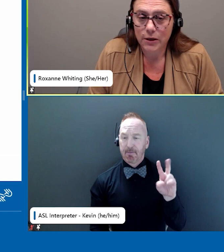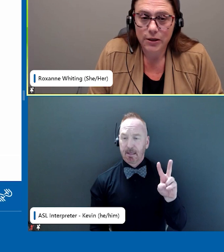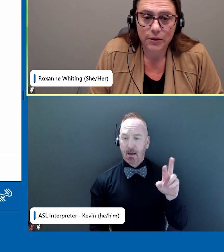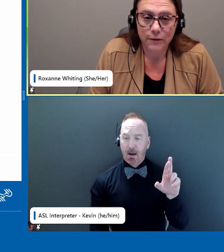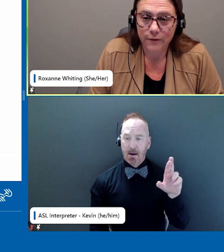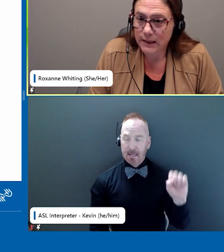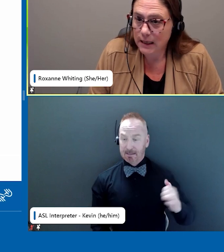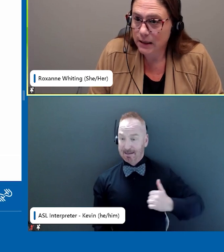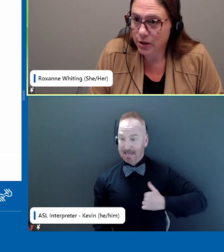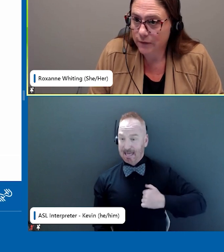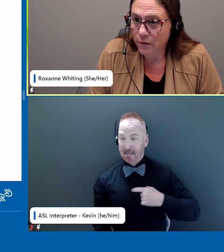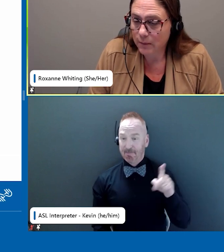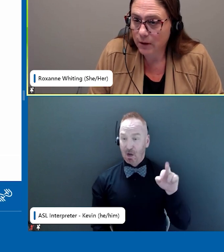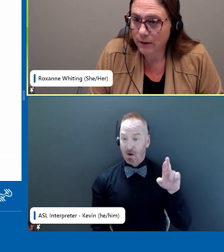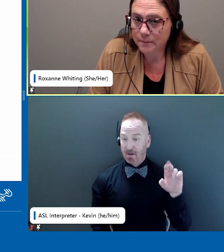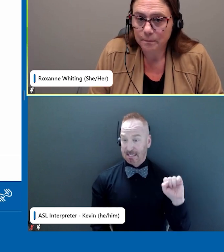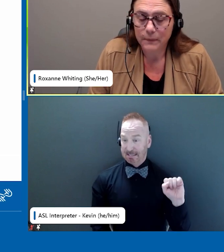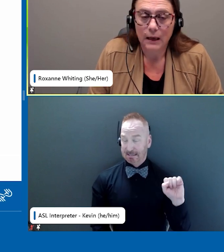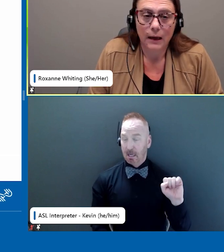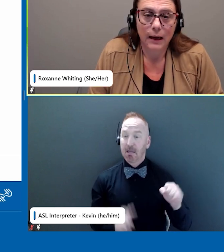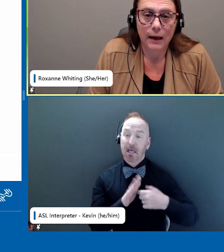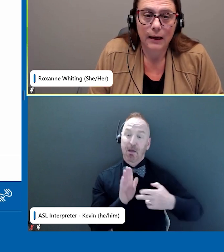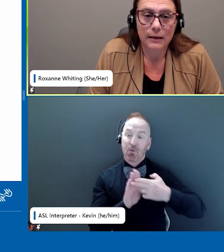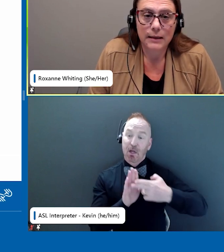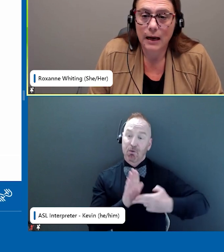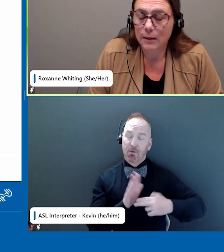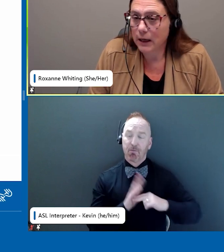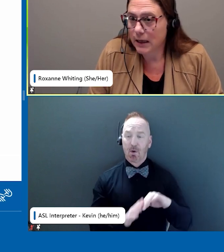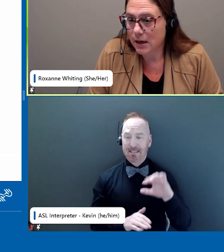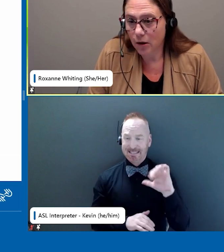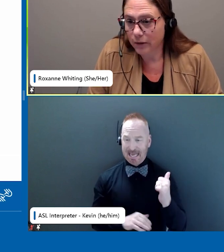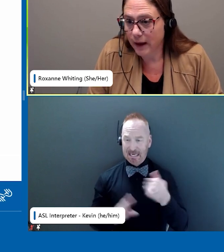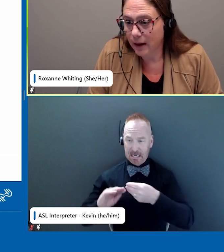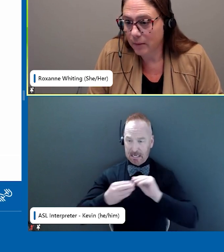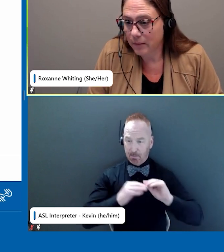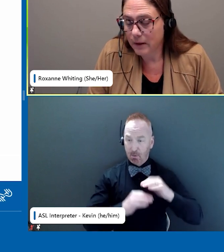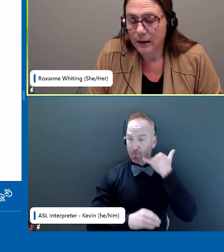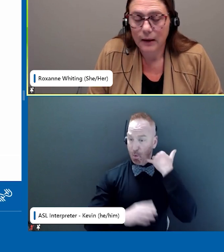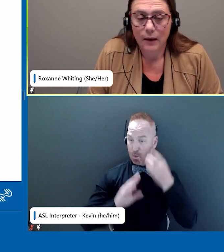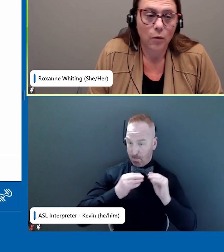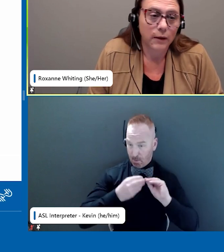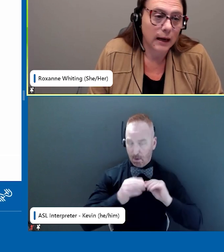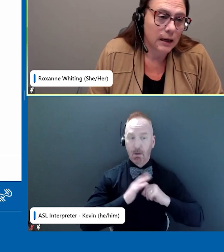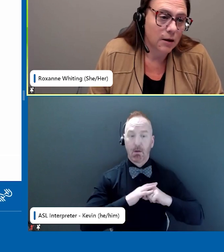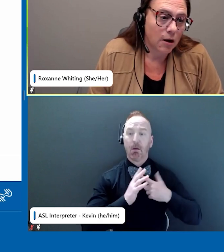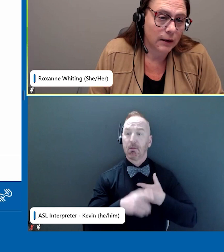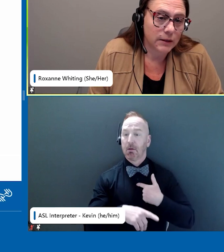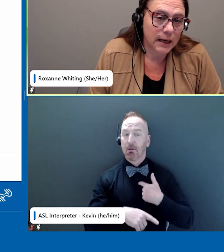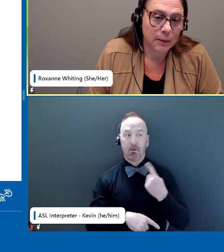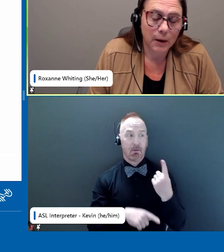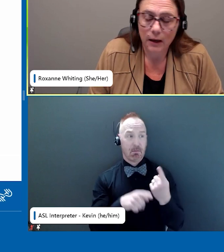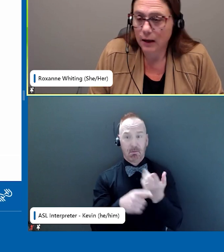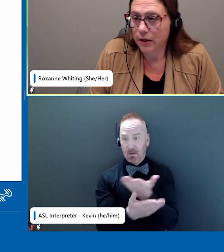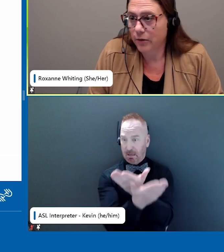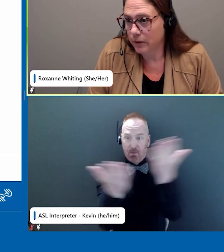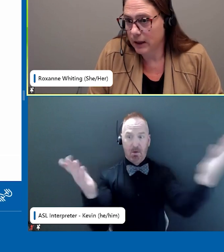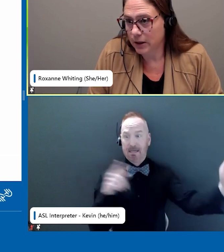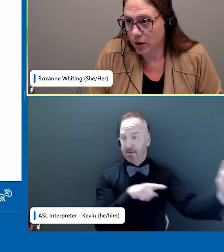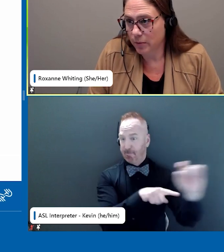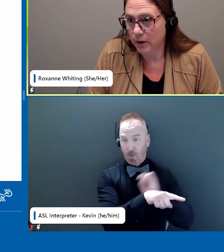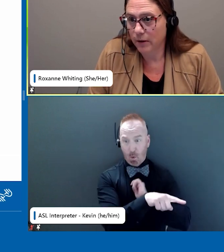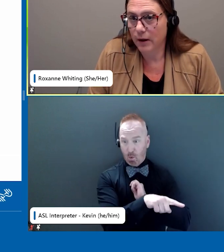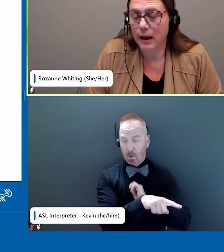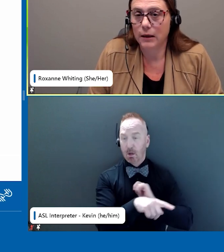they register for a 10-digit phone number and anybody can call them or they can call out to anybody through